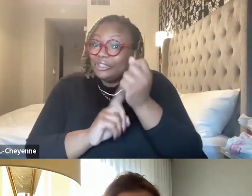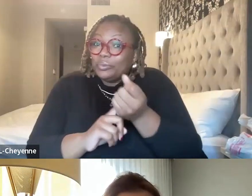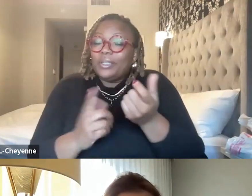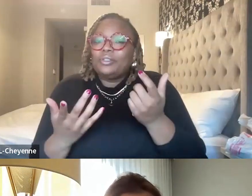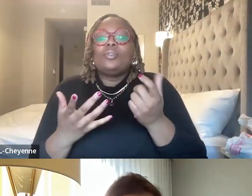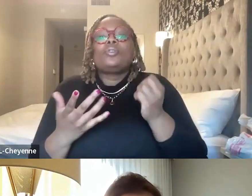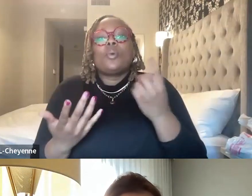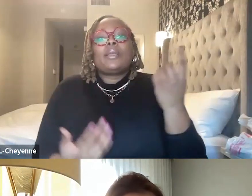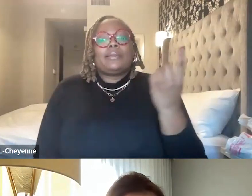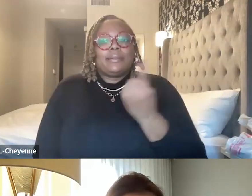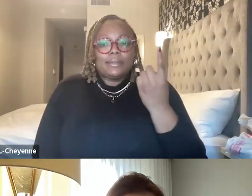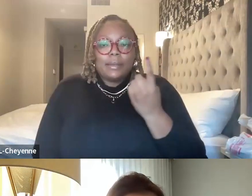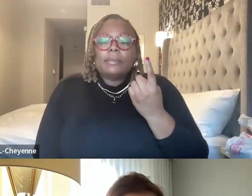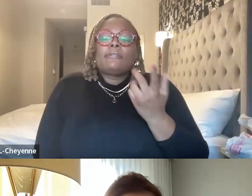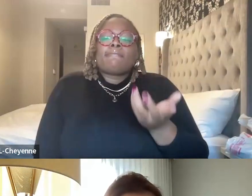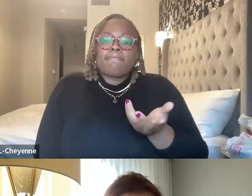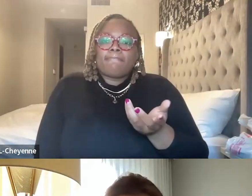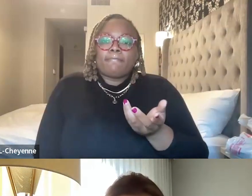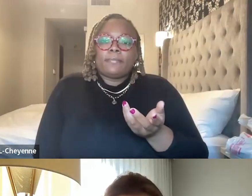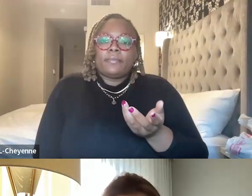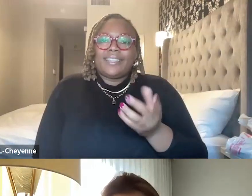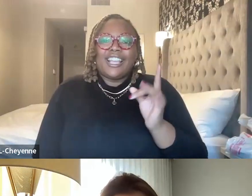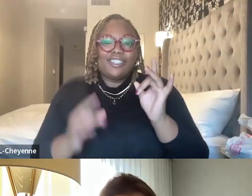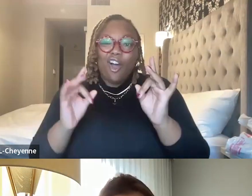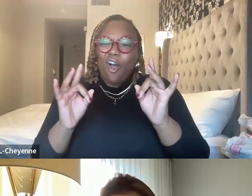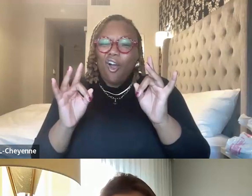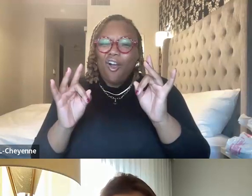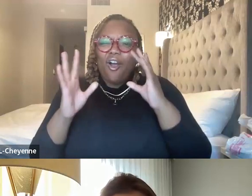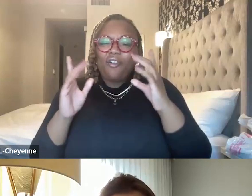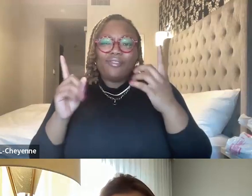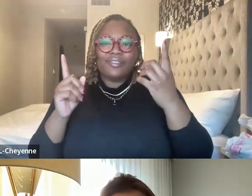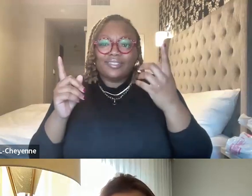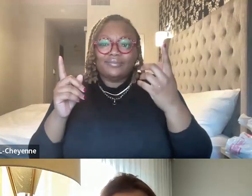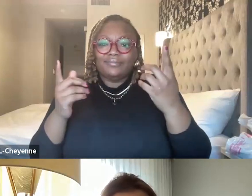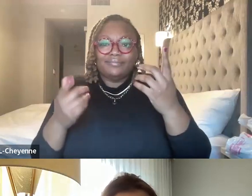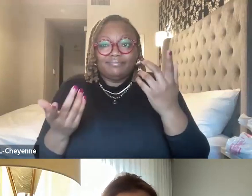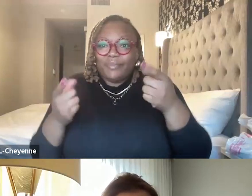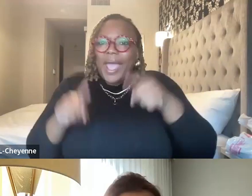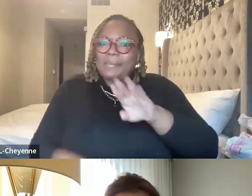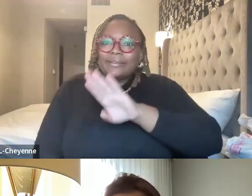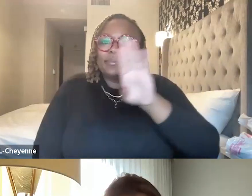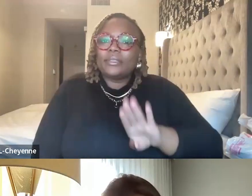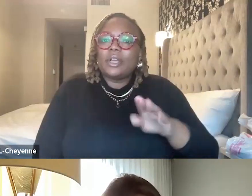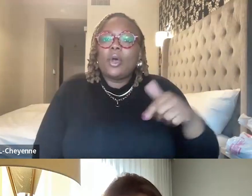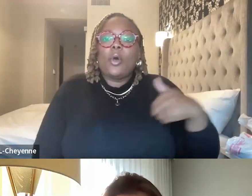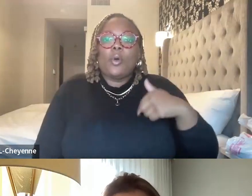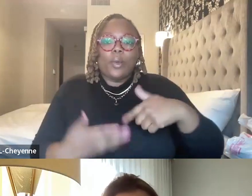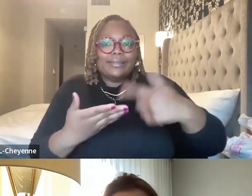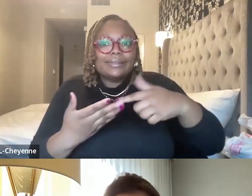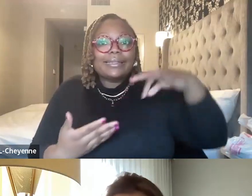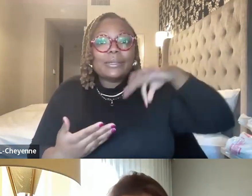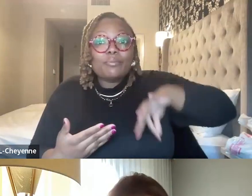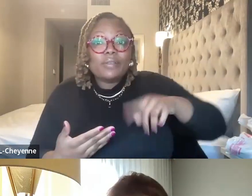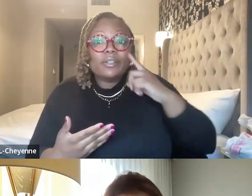it's something very, terrible that happens here in Brazil. We are talking about privilege,